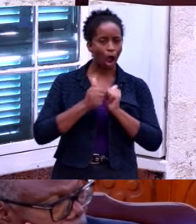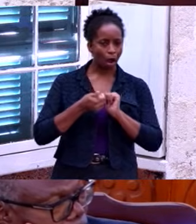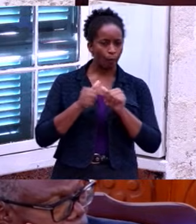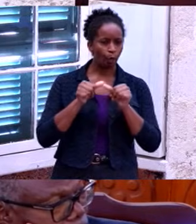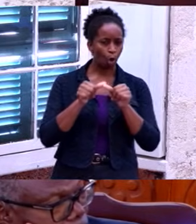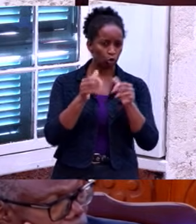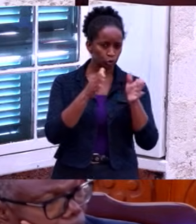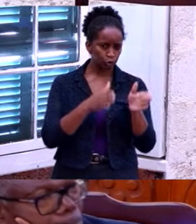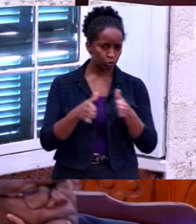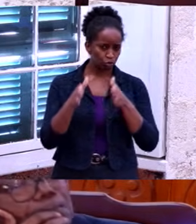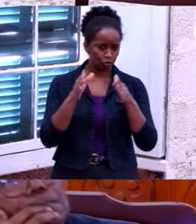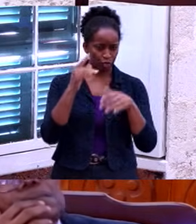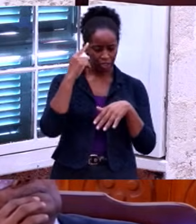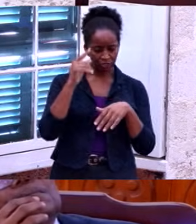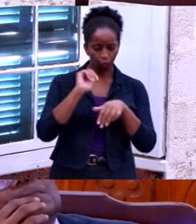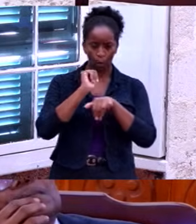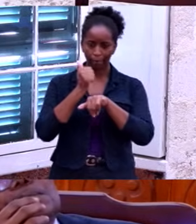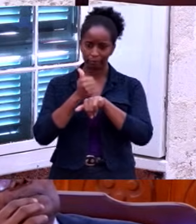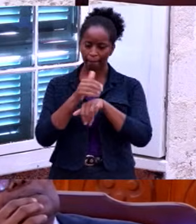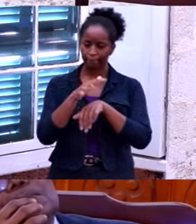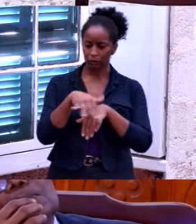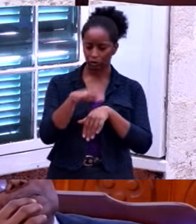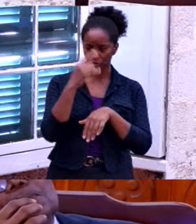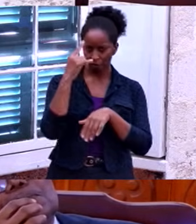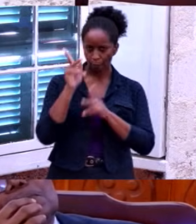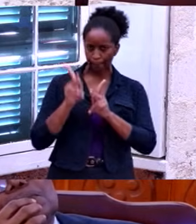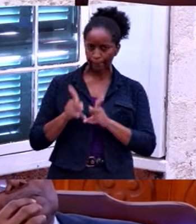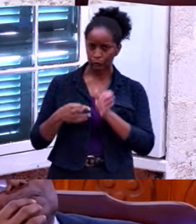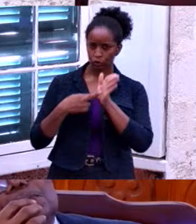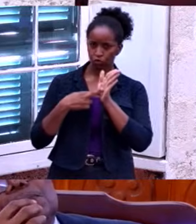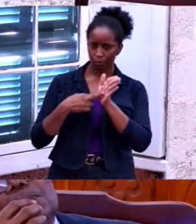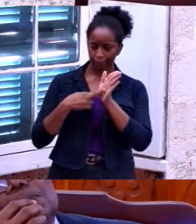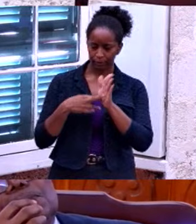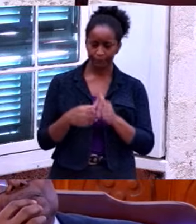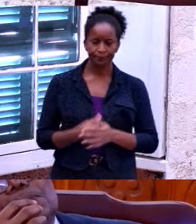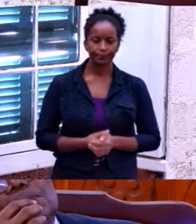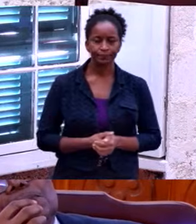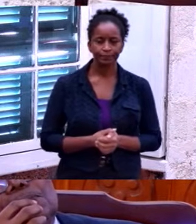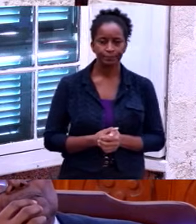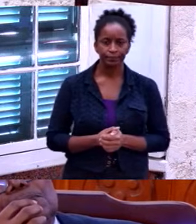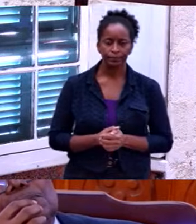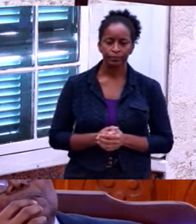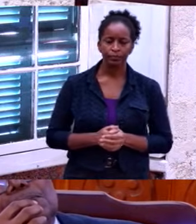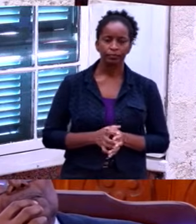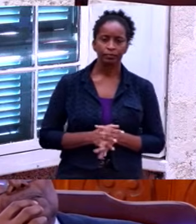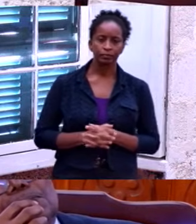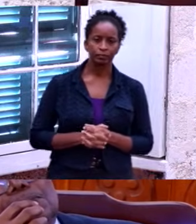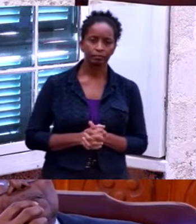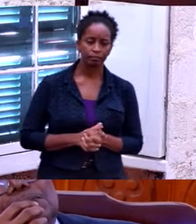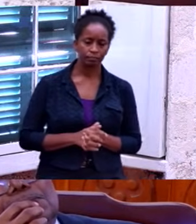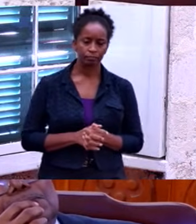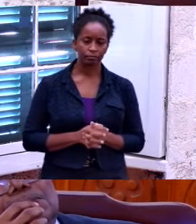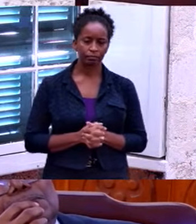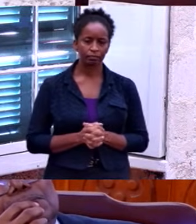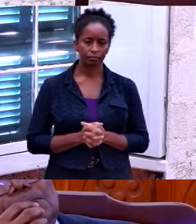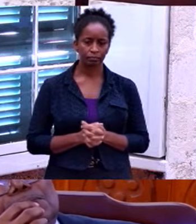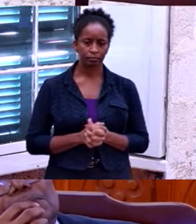the question of, we had really a very interesting